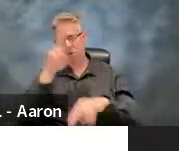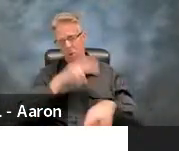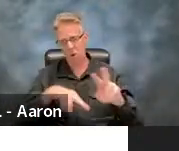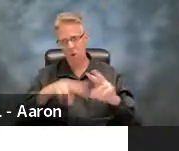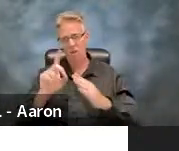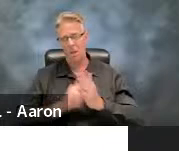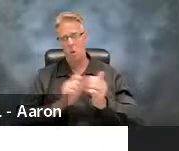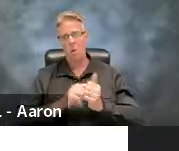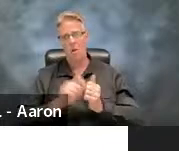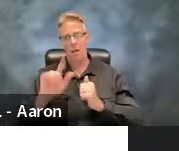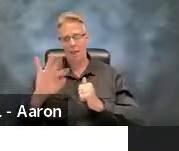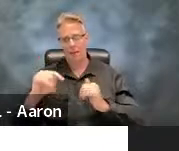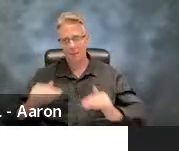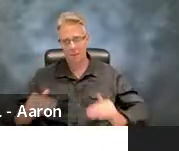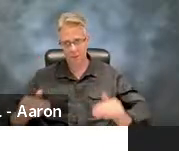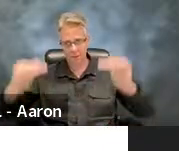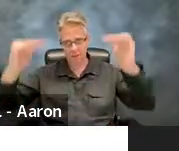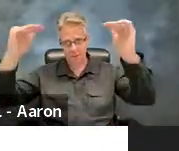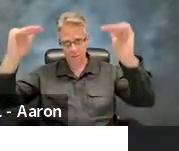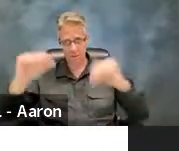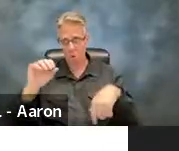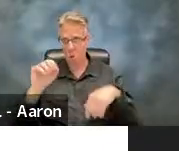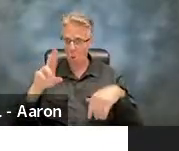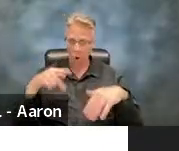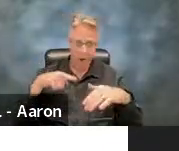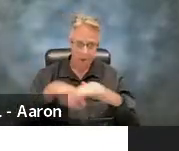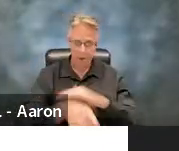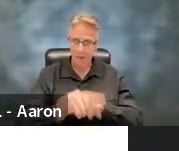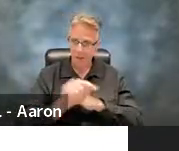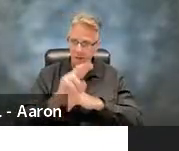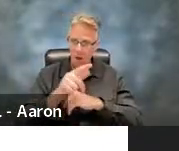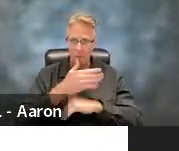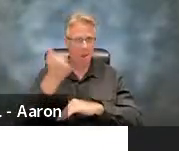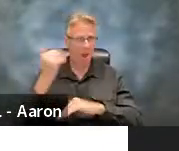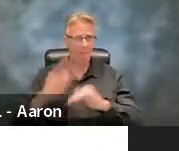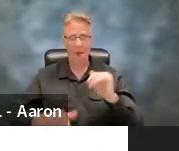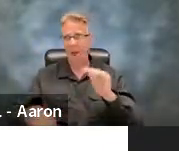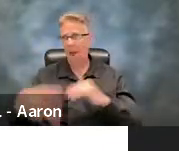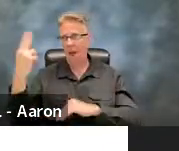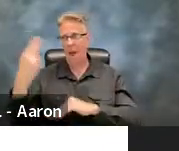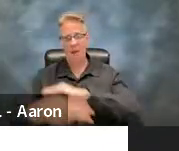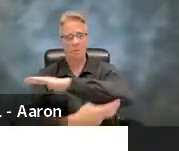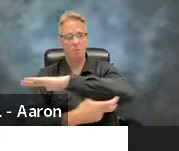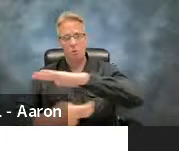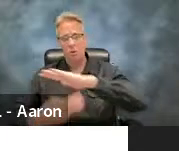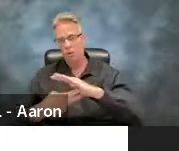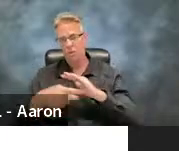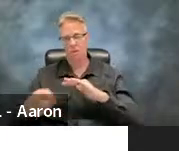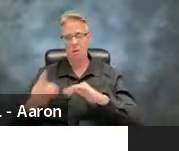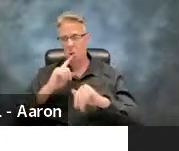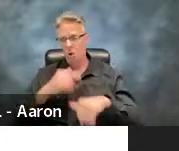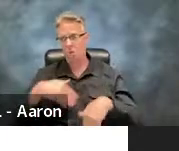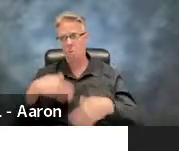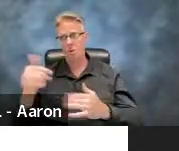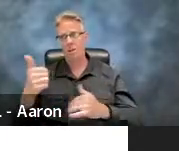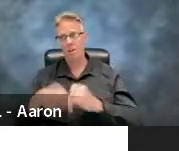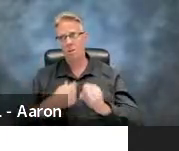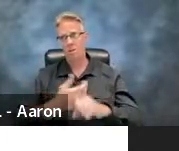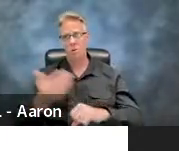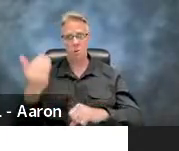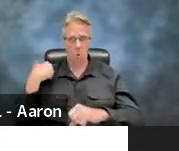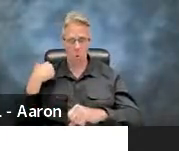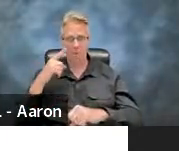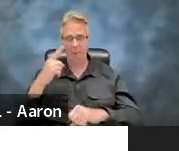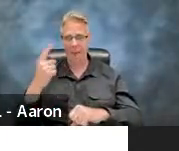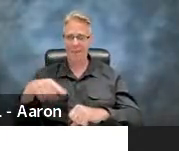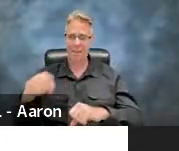lift or a tunnel. It's just better than this high bridge that was proposed 10 years ago that was